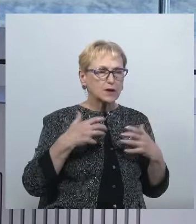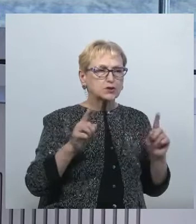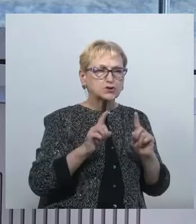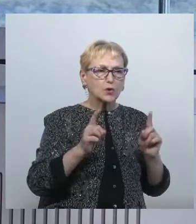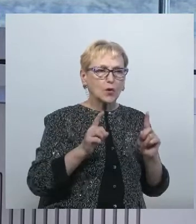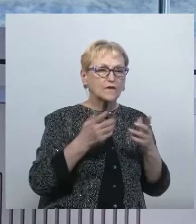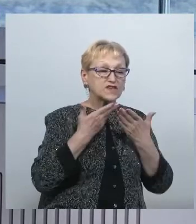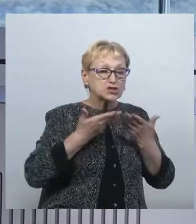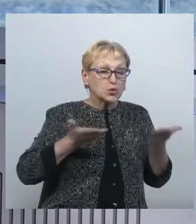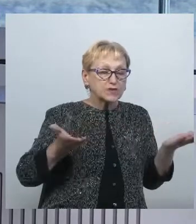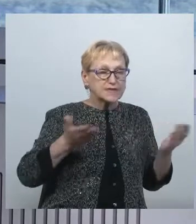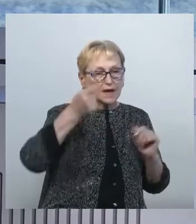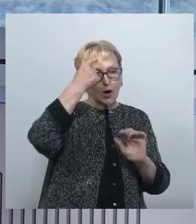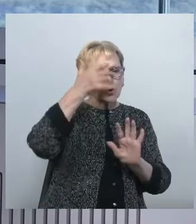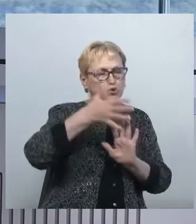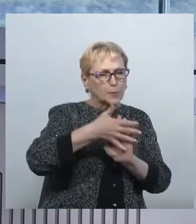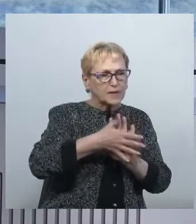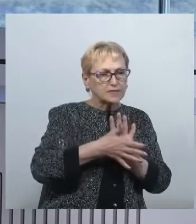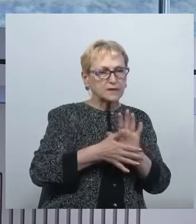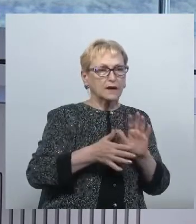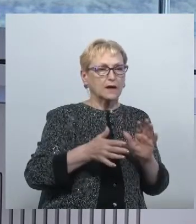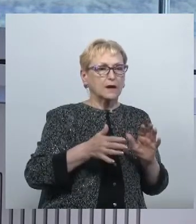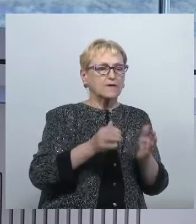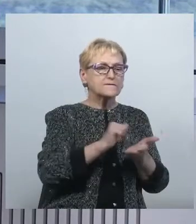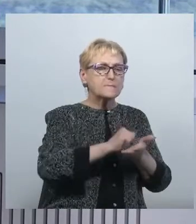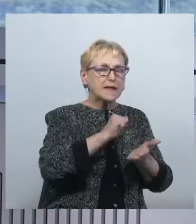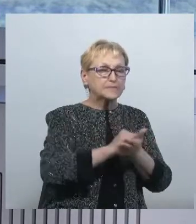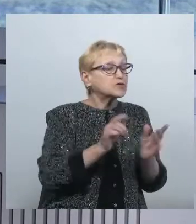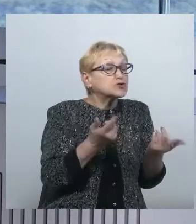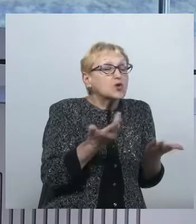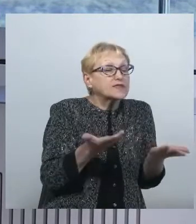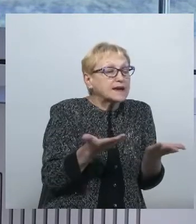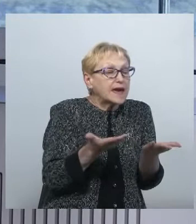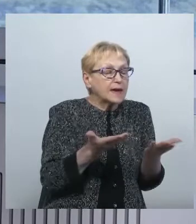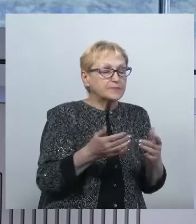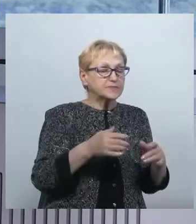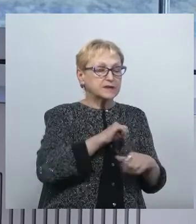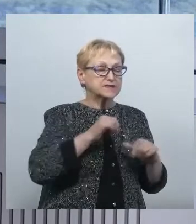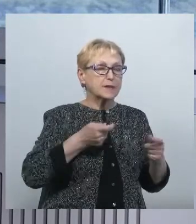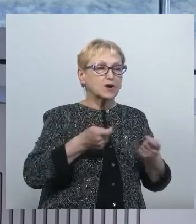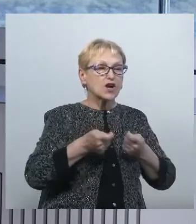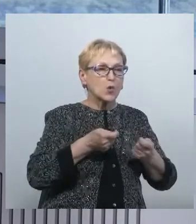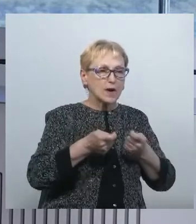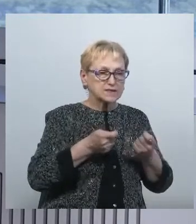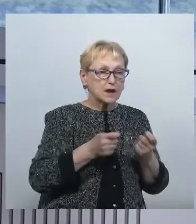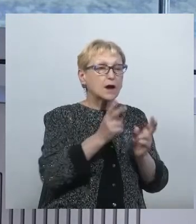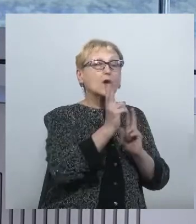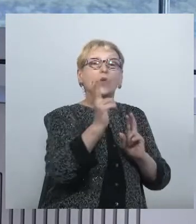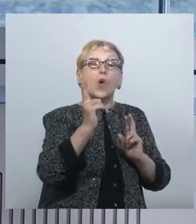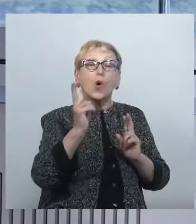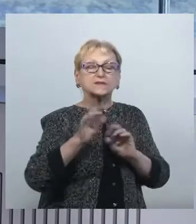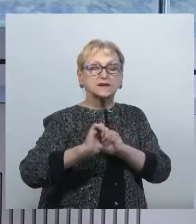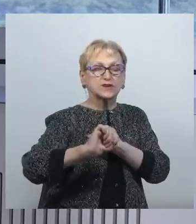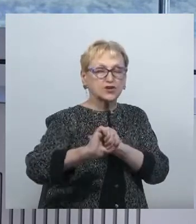Maybe they mean that we lack understanding in the media community on what is regulation, what is self-regulation,